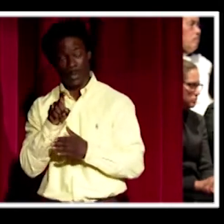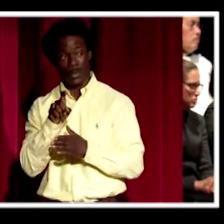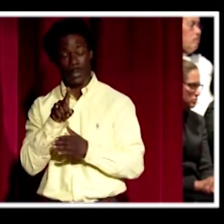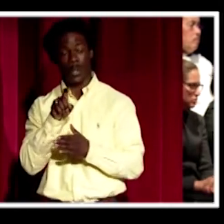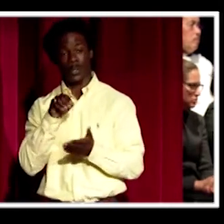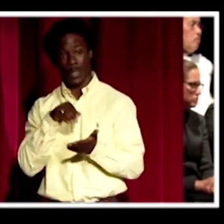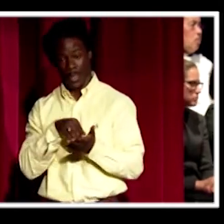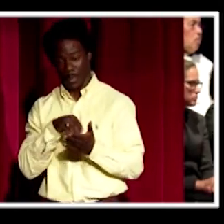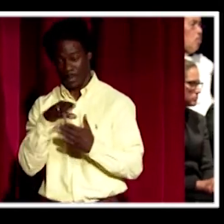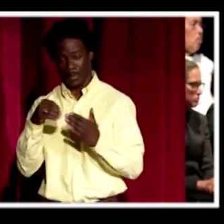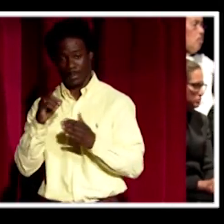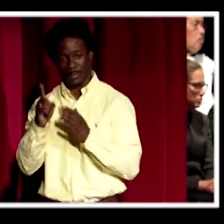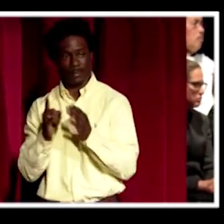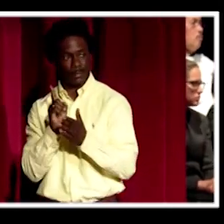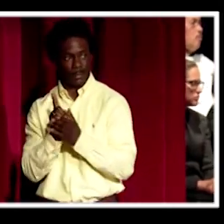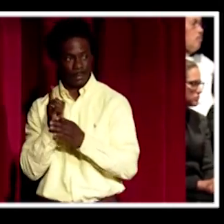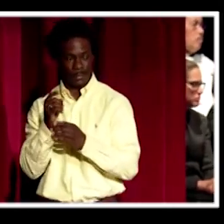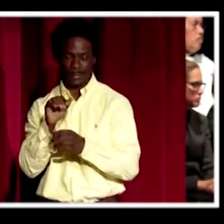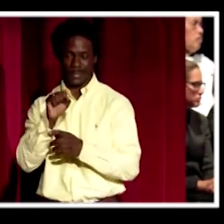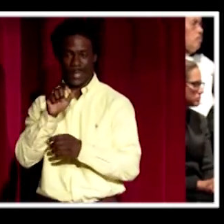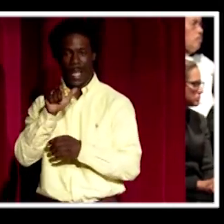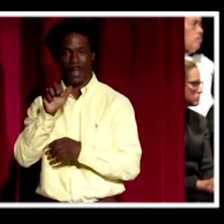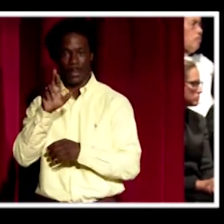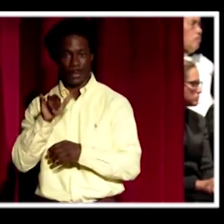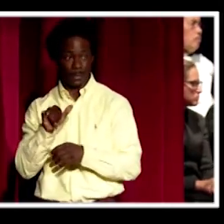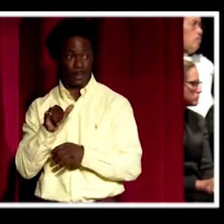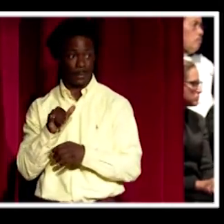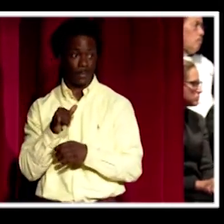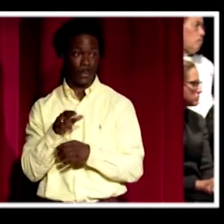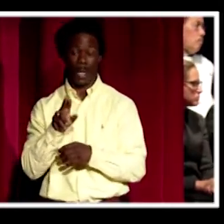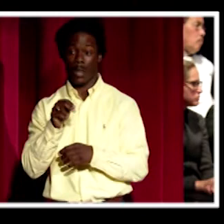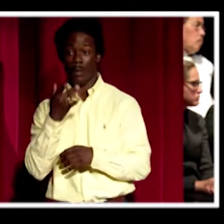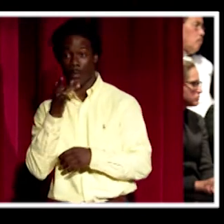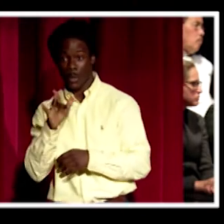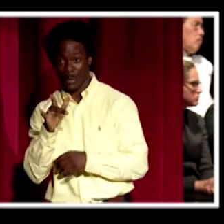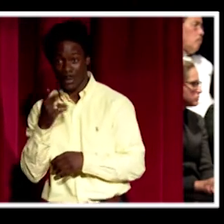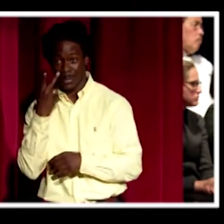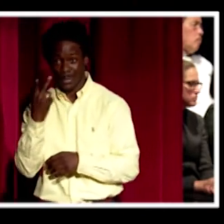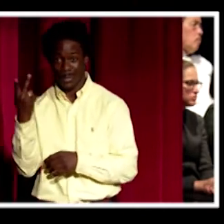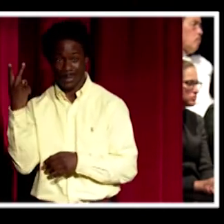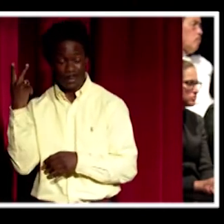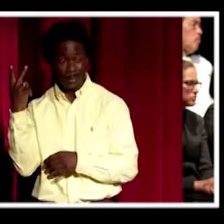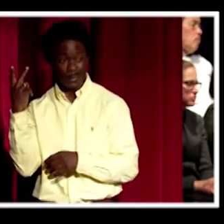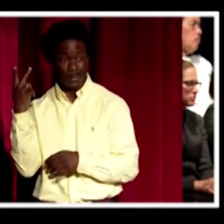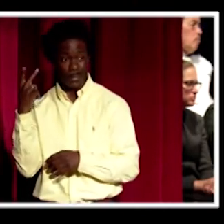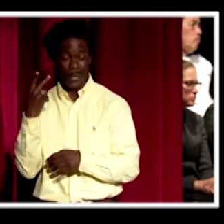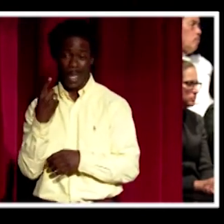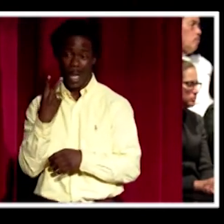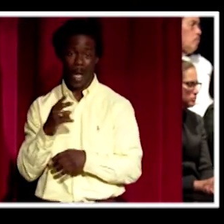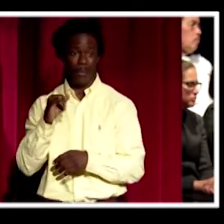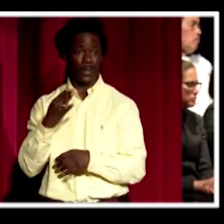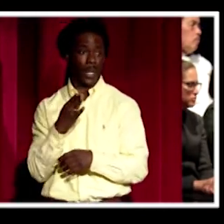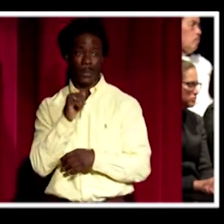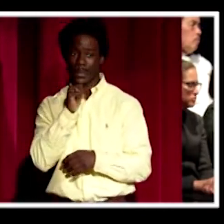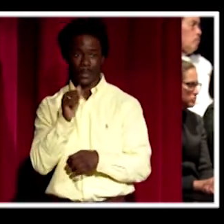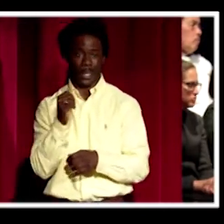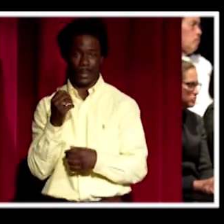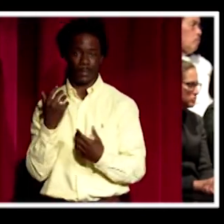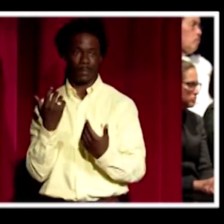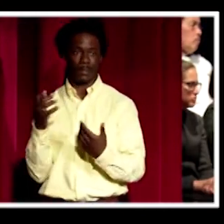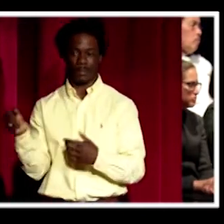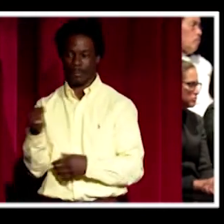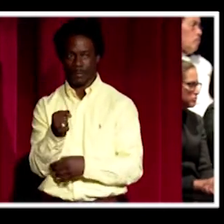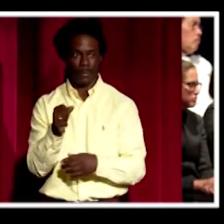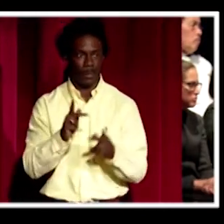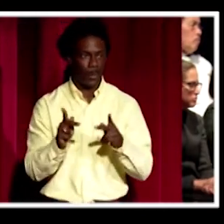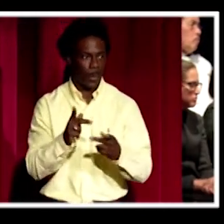$100,000 a year. Unfortunately, what we saw in the past was about half of these jobs were going unfilled in our city.